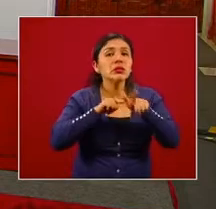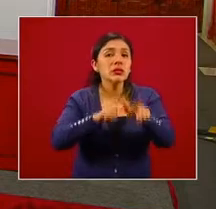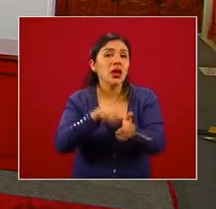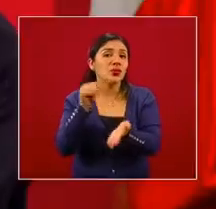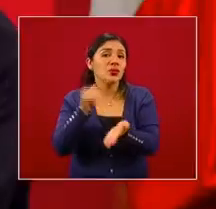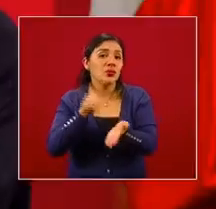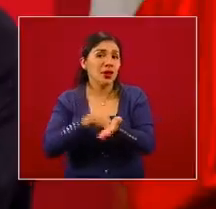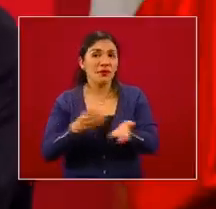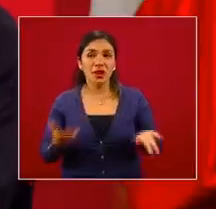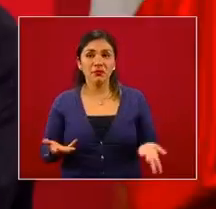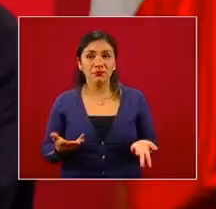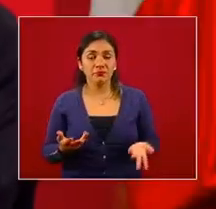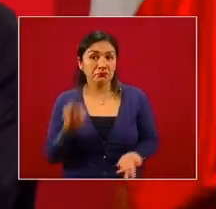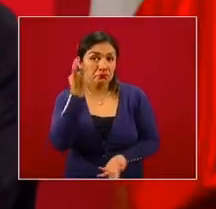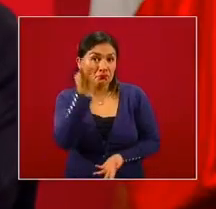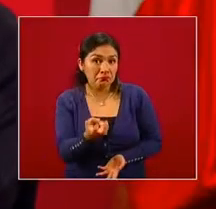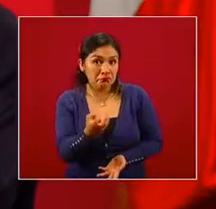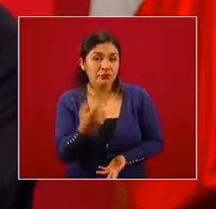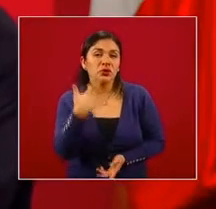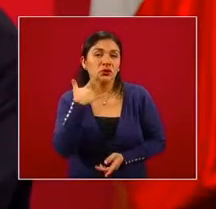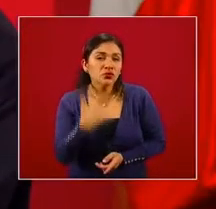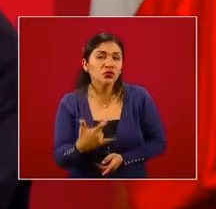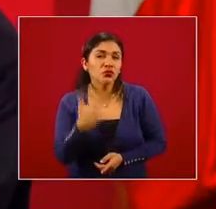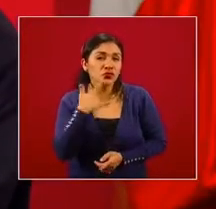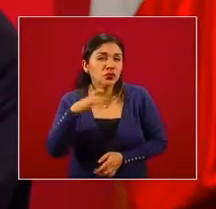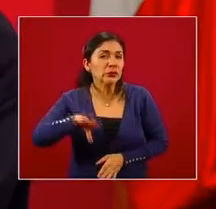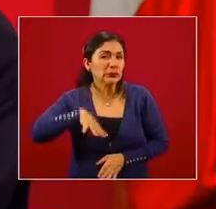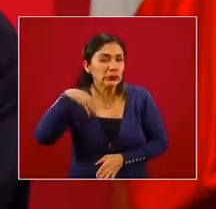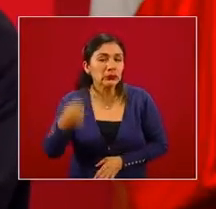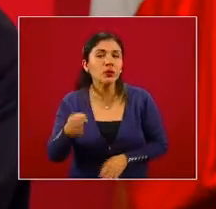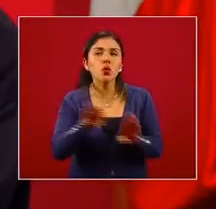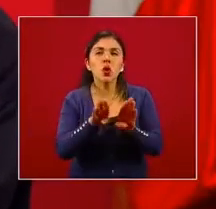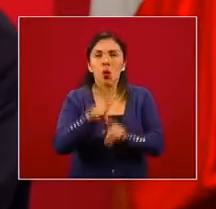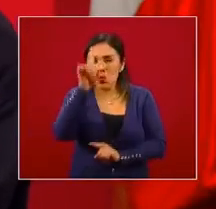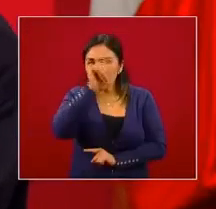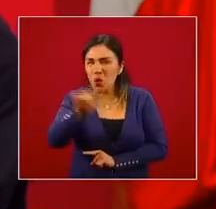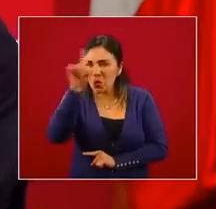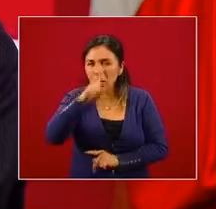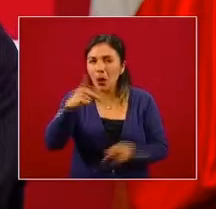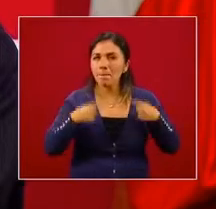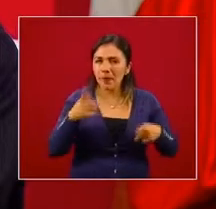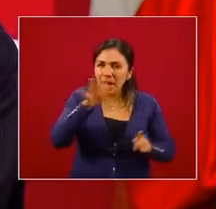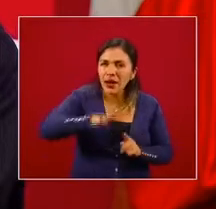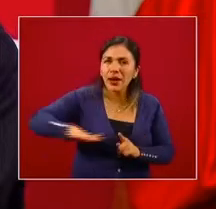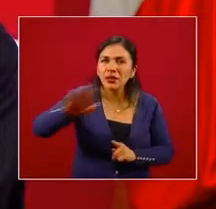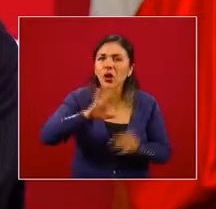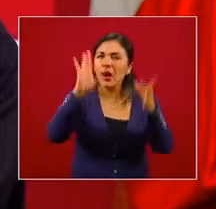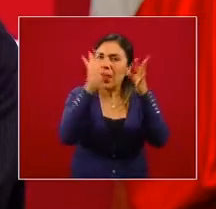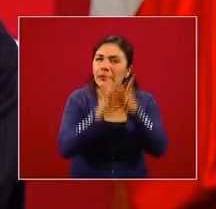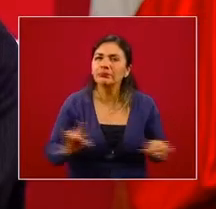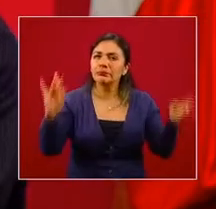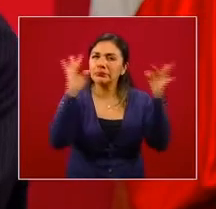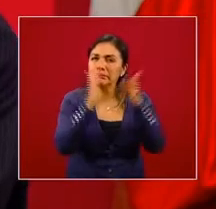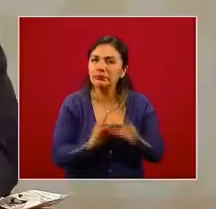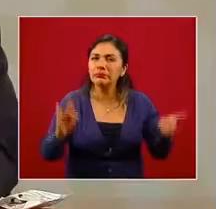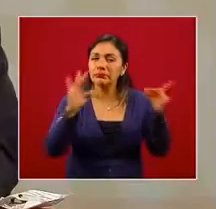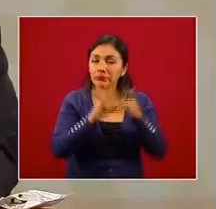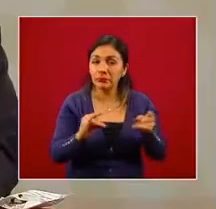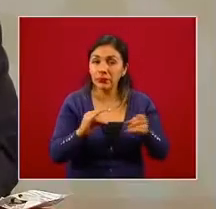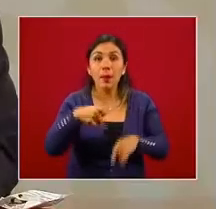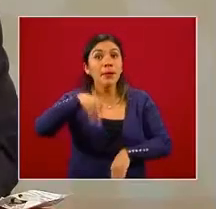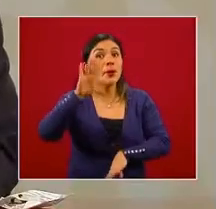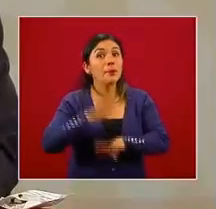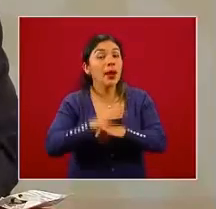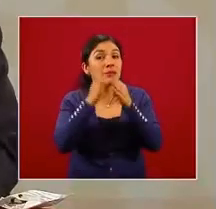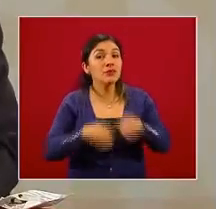Constitution at any moment. So right now we have an effort from people people are